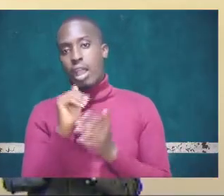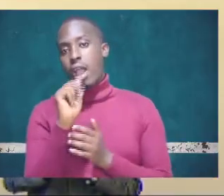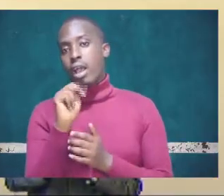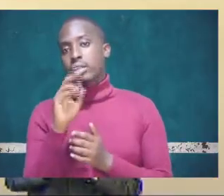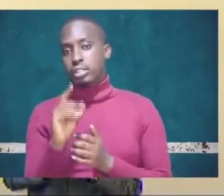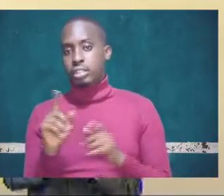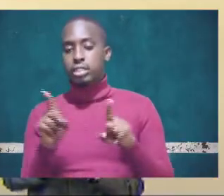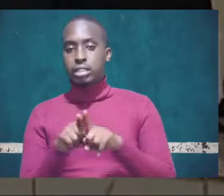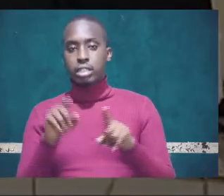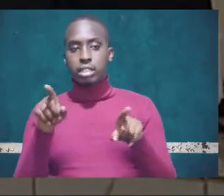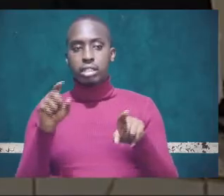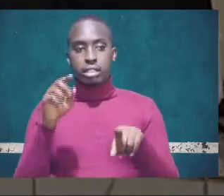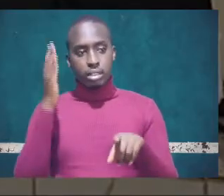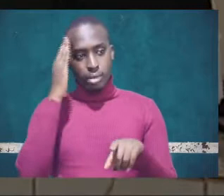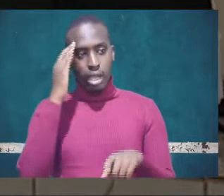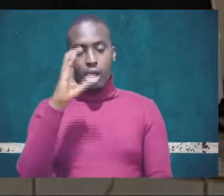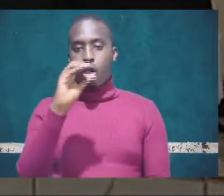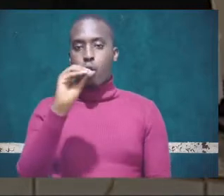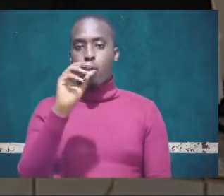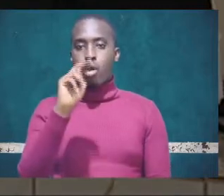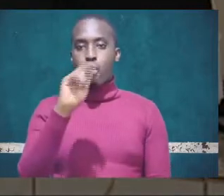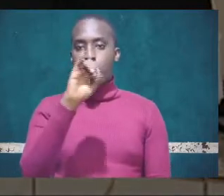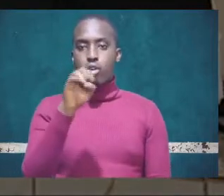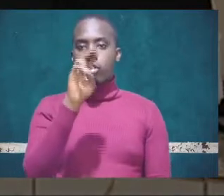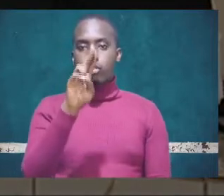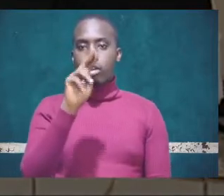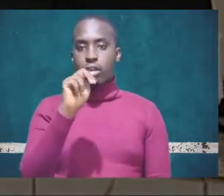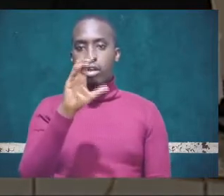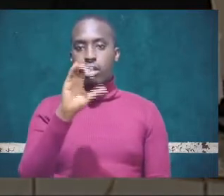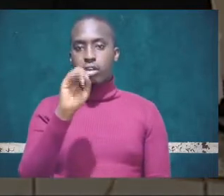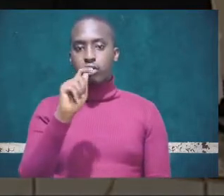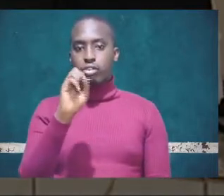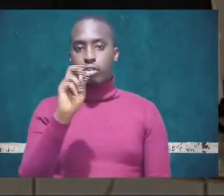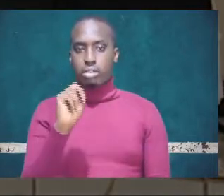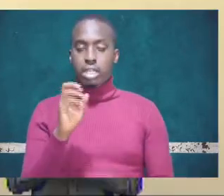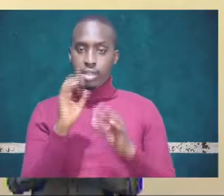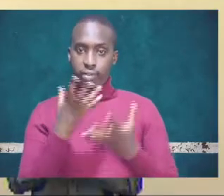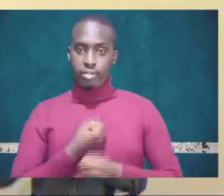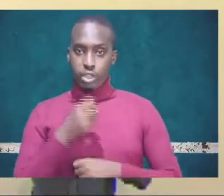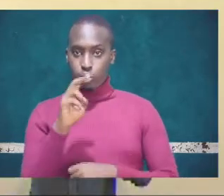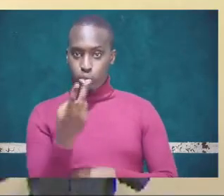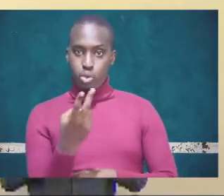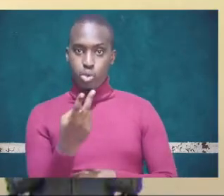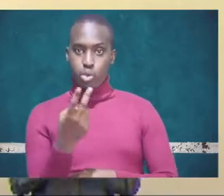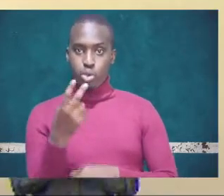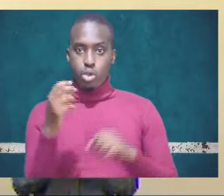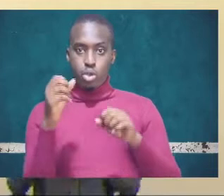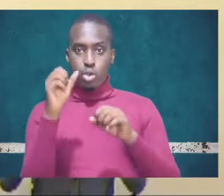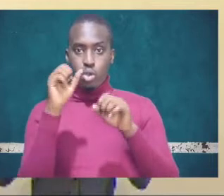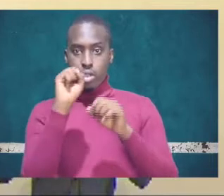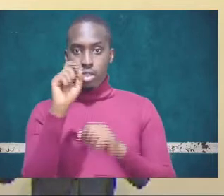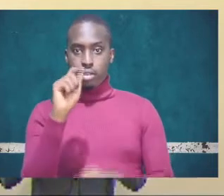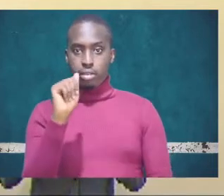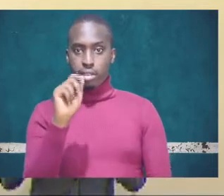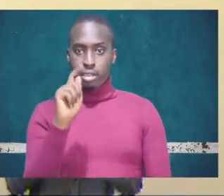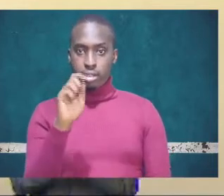known as a conjunction. Now get this. Whenever I have two statements and